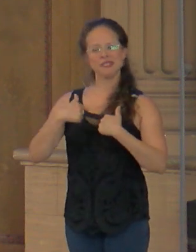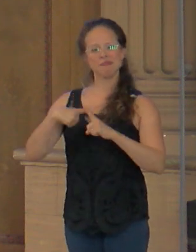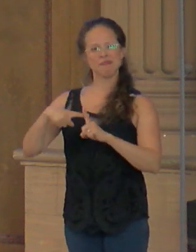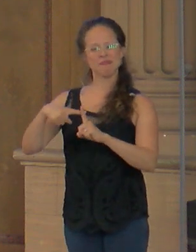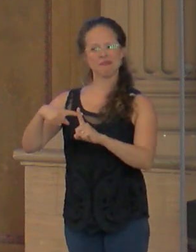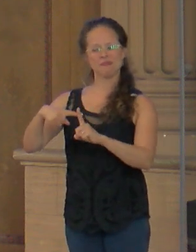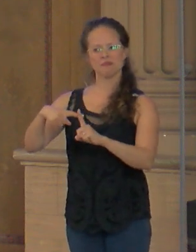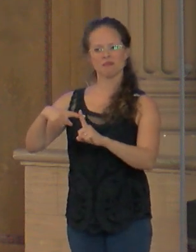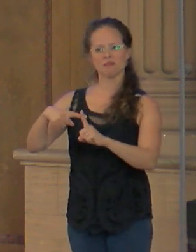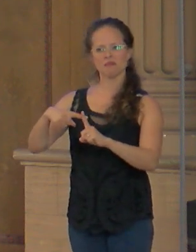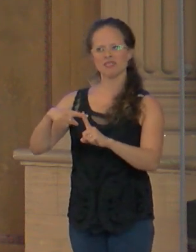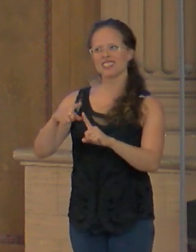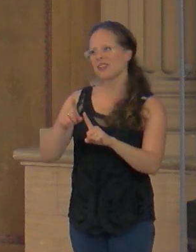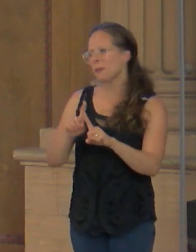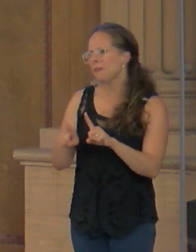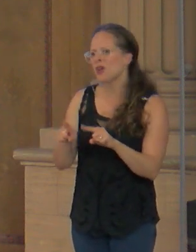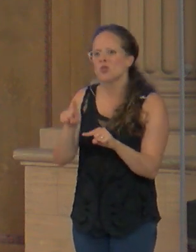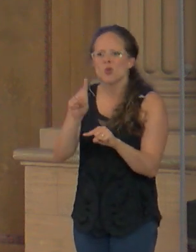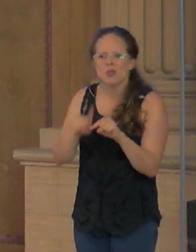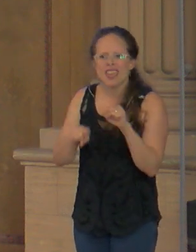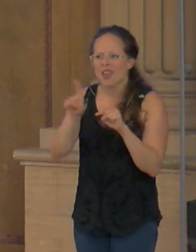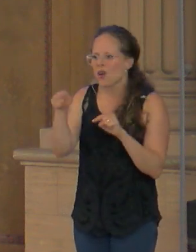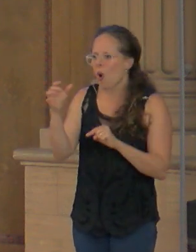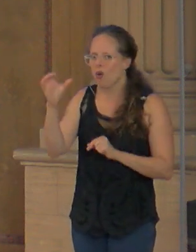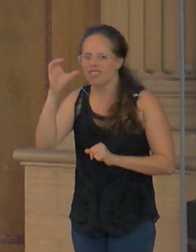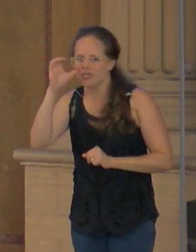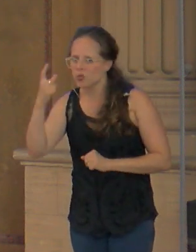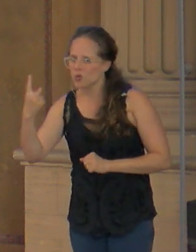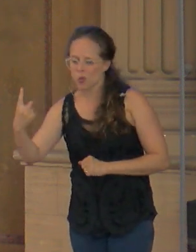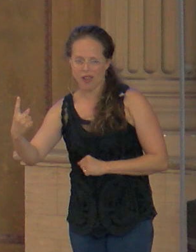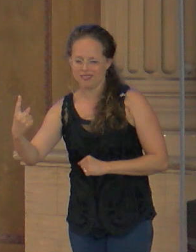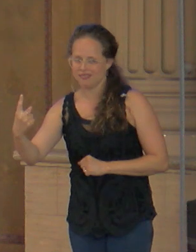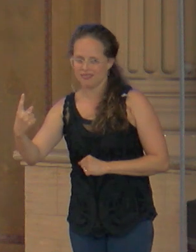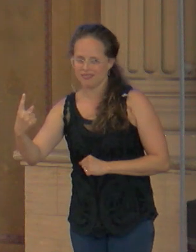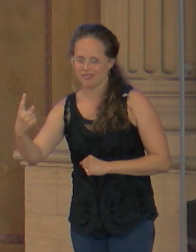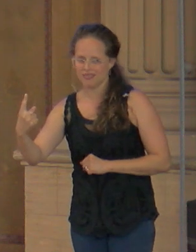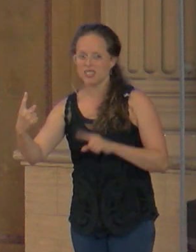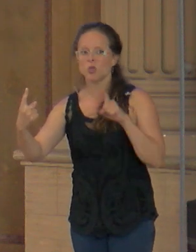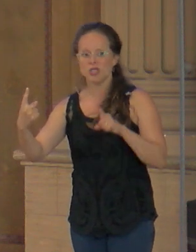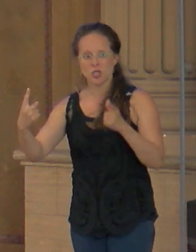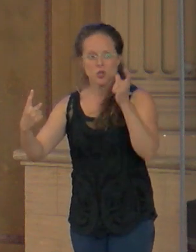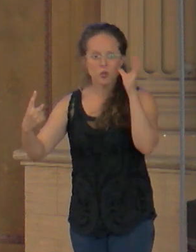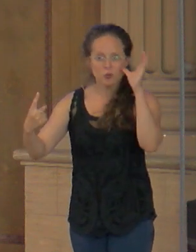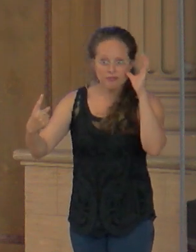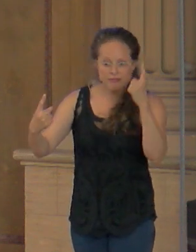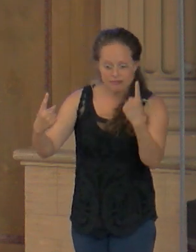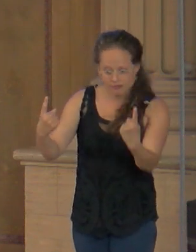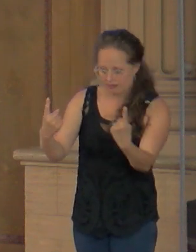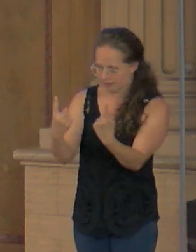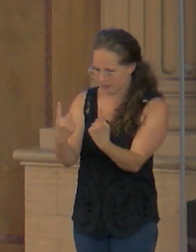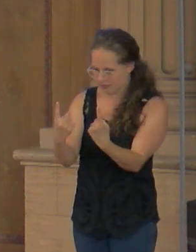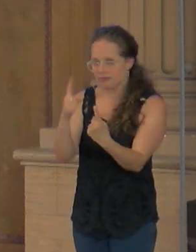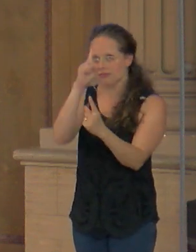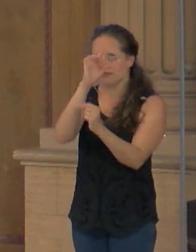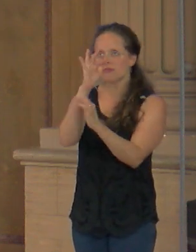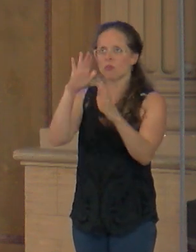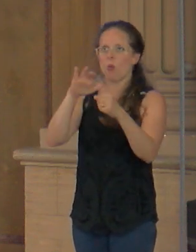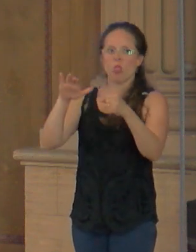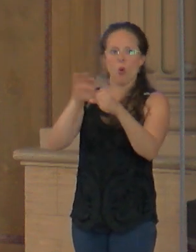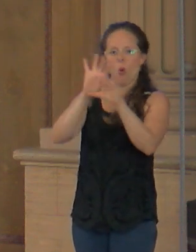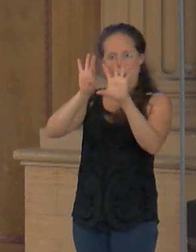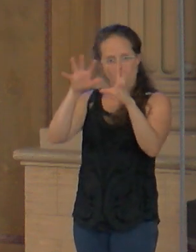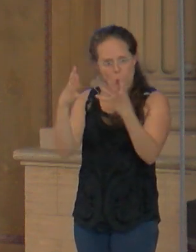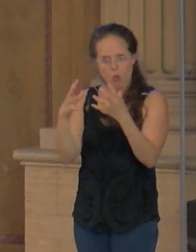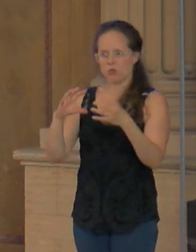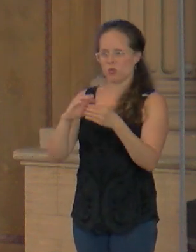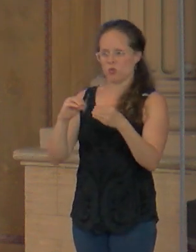unjustly if we just hear one side and we take their side and we act like we know the whole story. If we're going to render any verdict, again, not